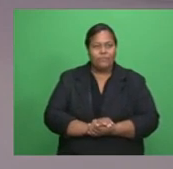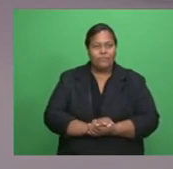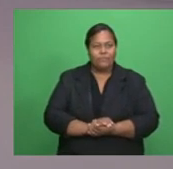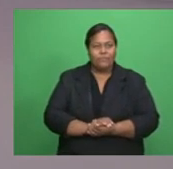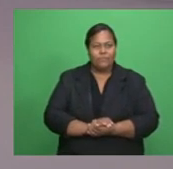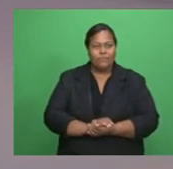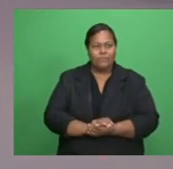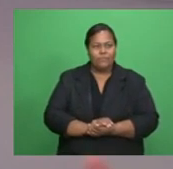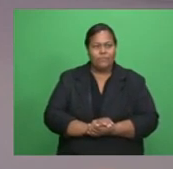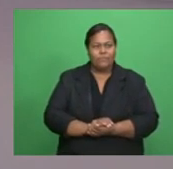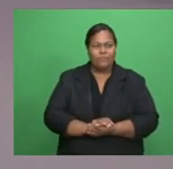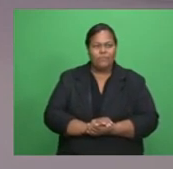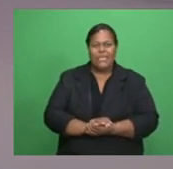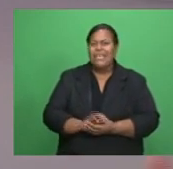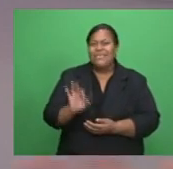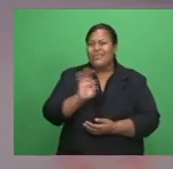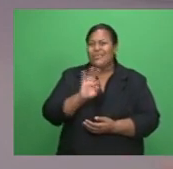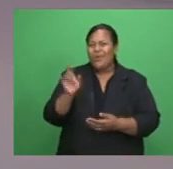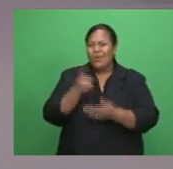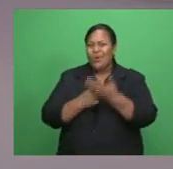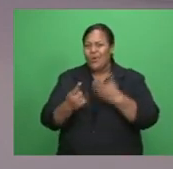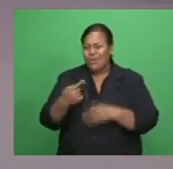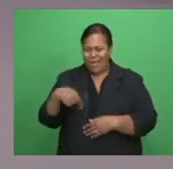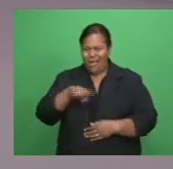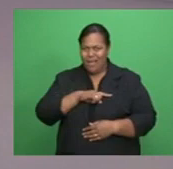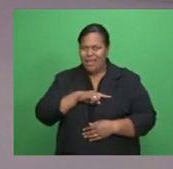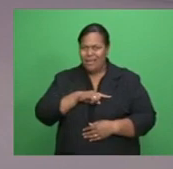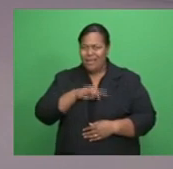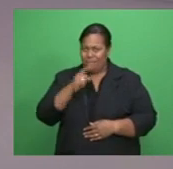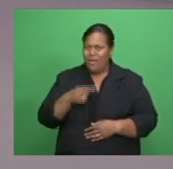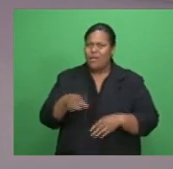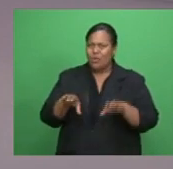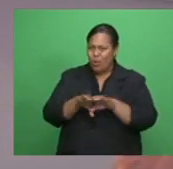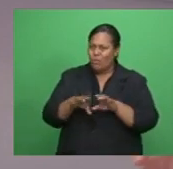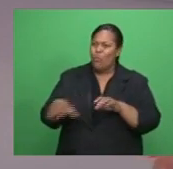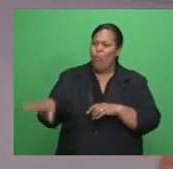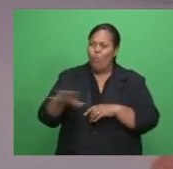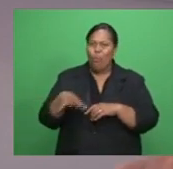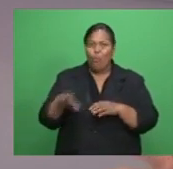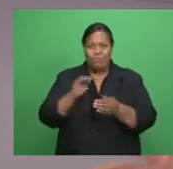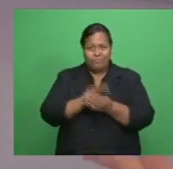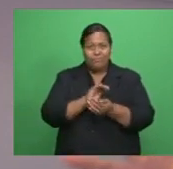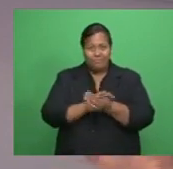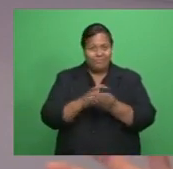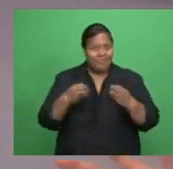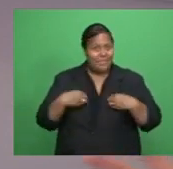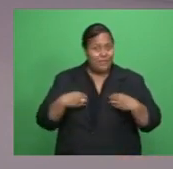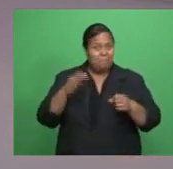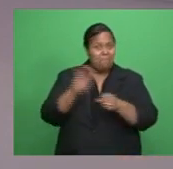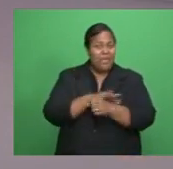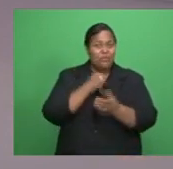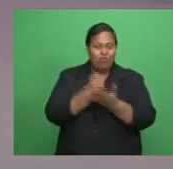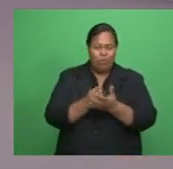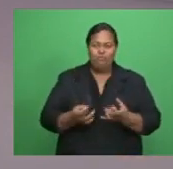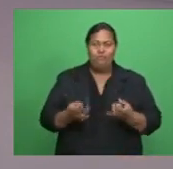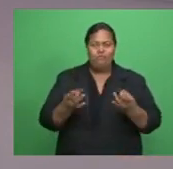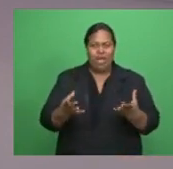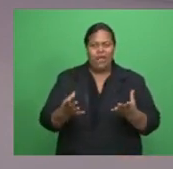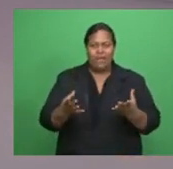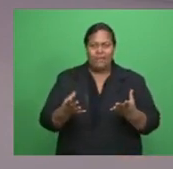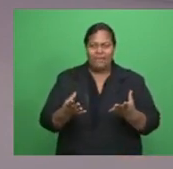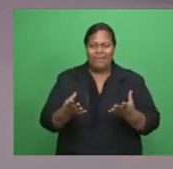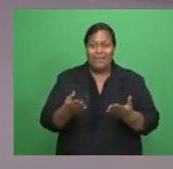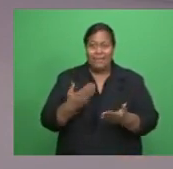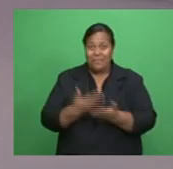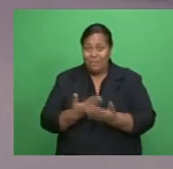rare to us only, but it's common to a lot of kava businesses. Is making sure that we provide supply. For